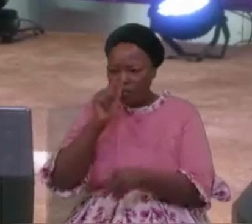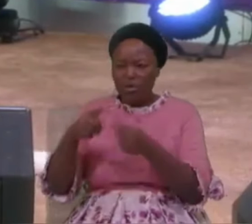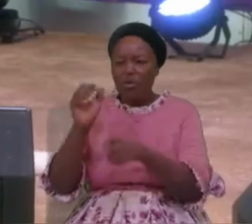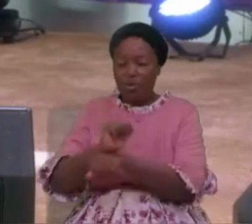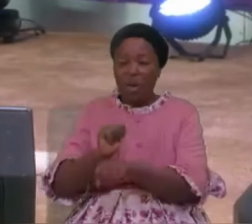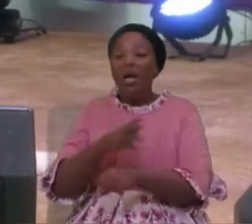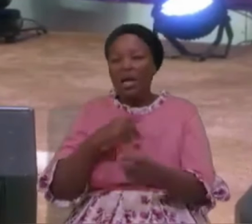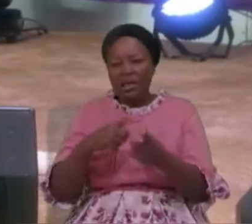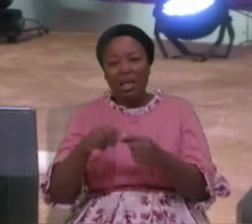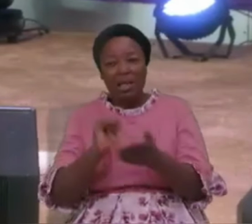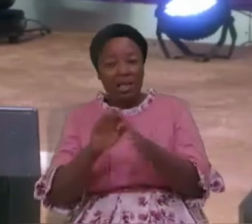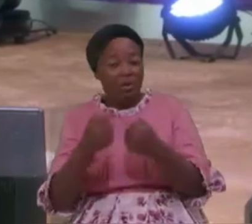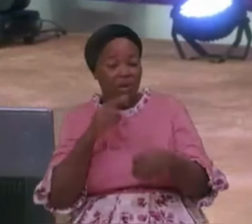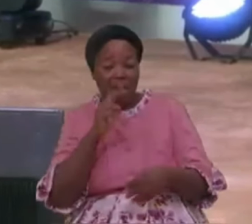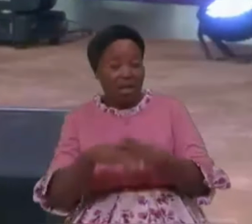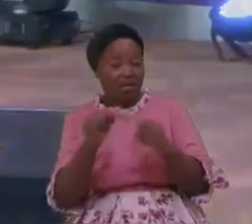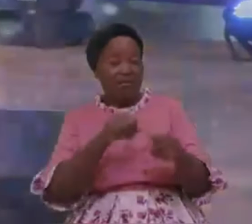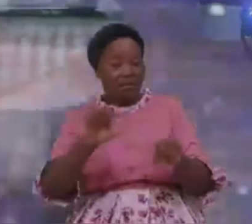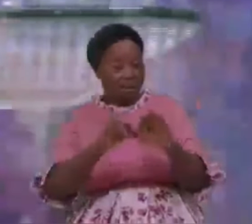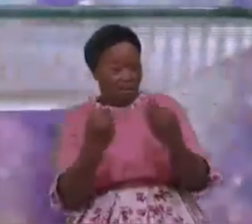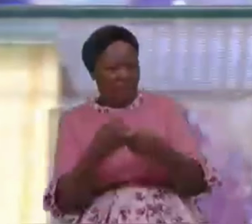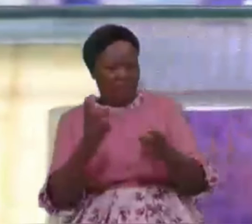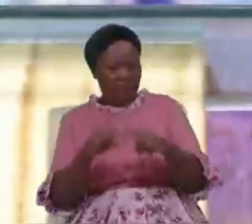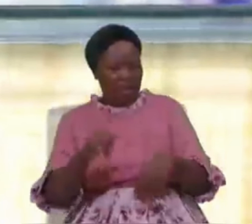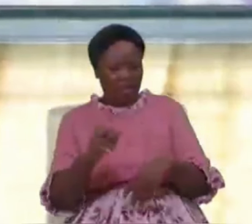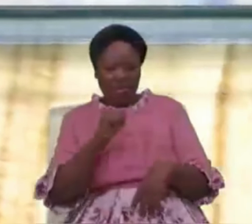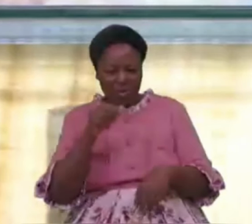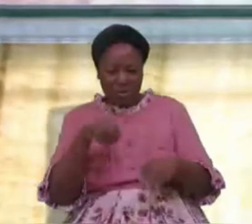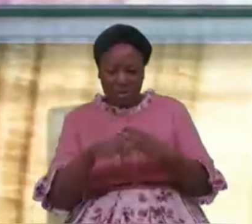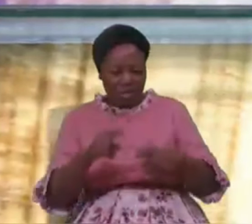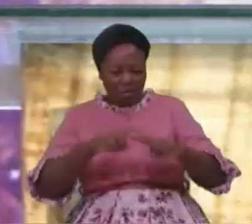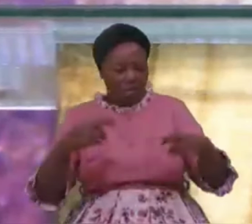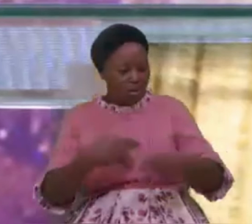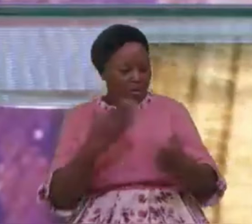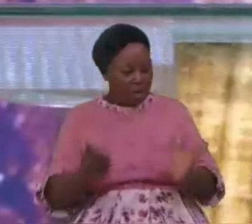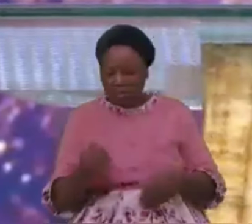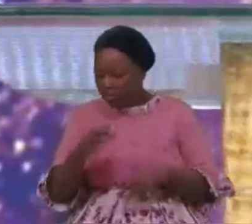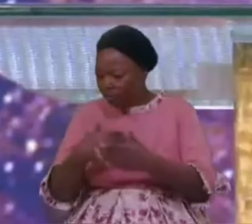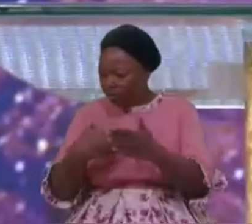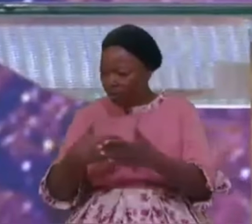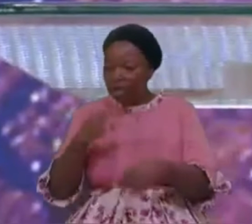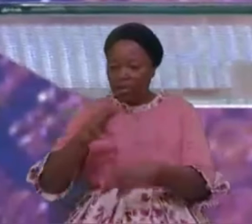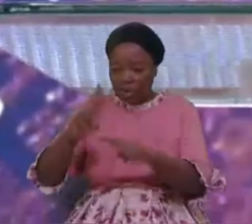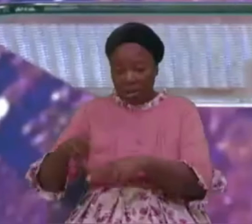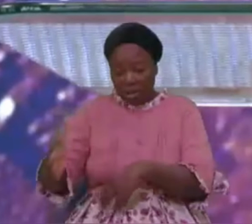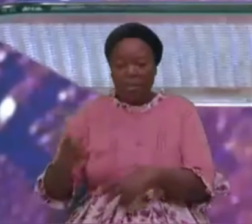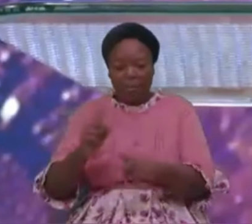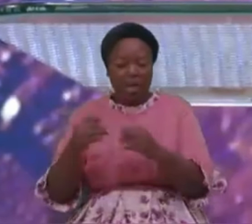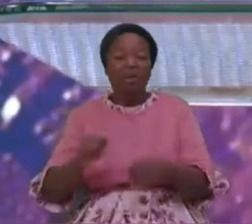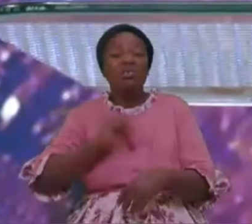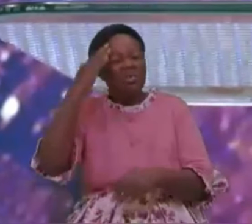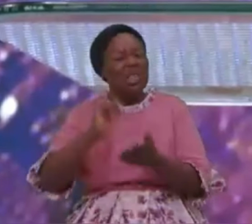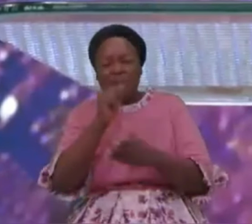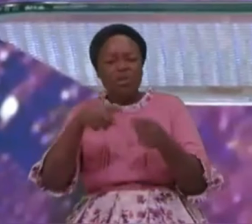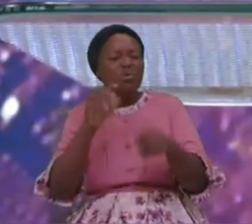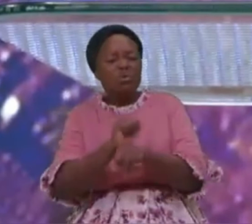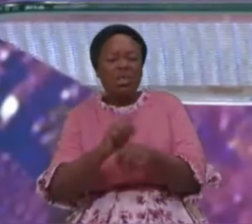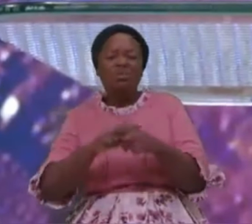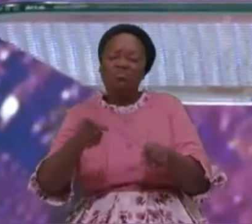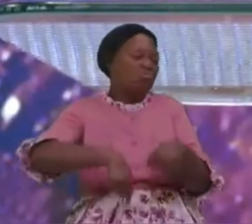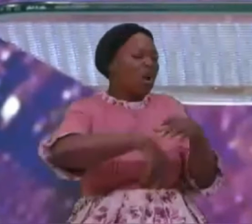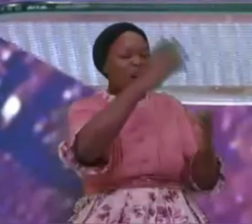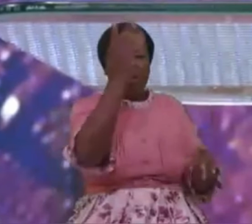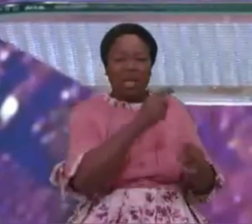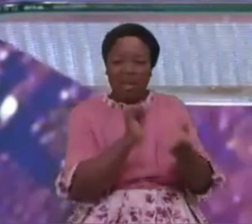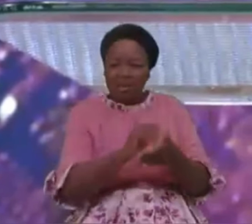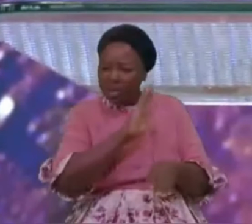the family. And so, but she wasn't around in the sitting room. She was at the sitting room. She knows I'm going to work. And then you've gone. And